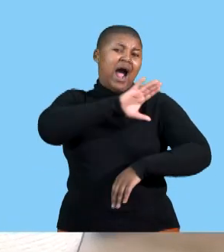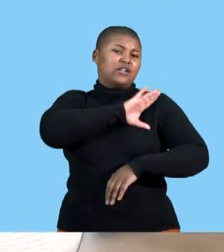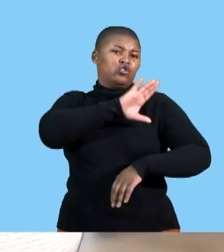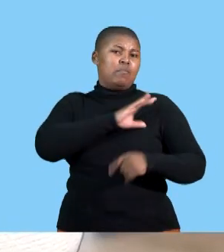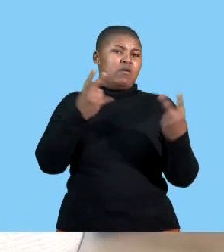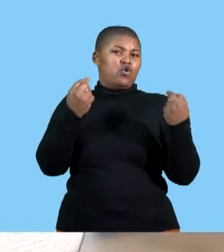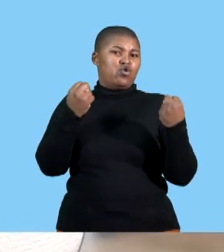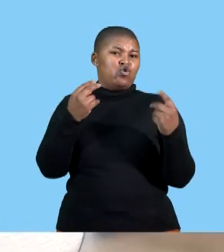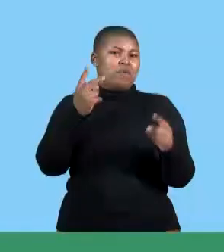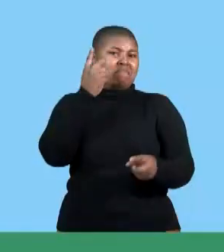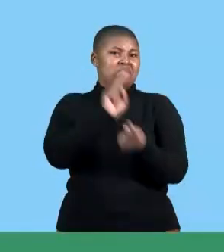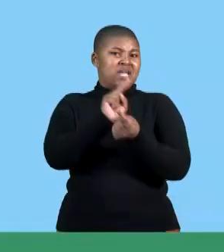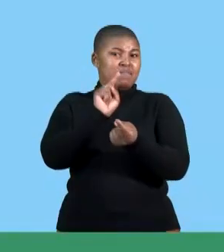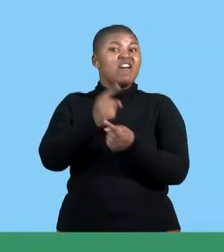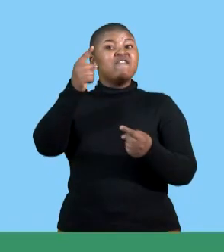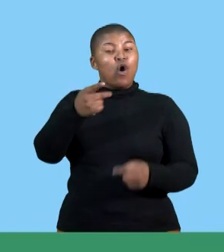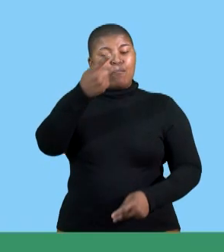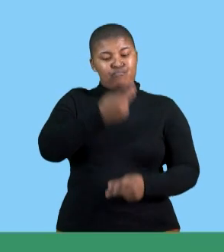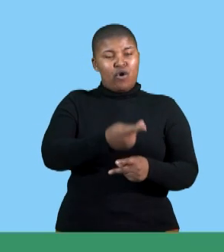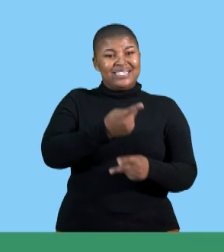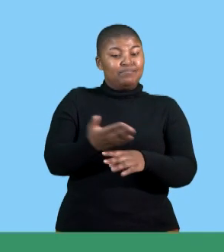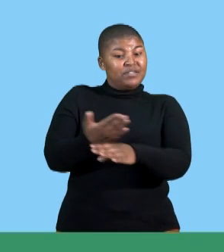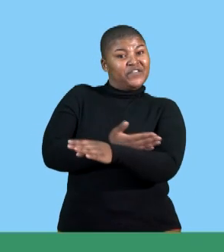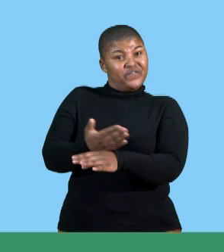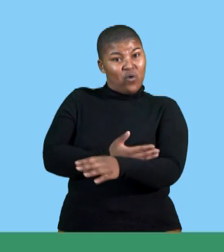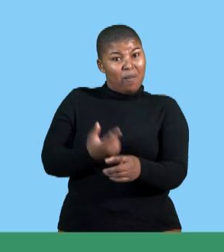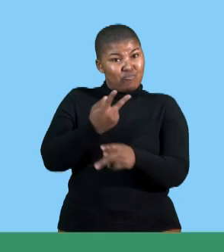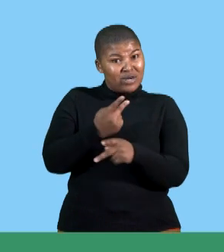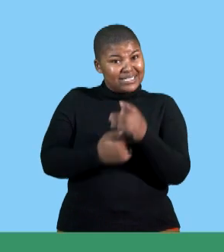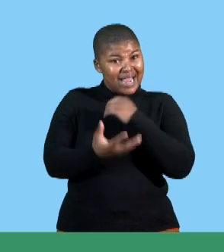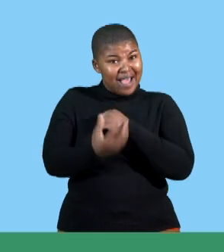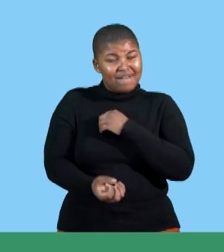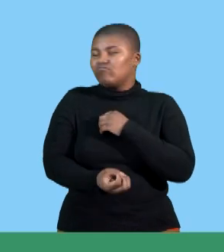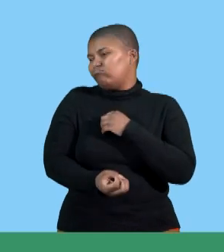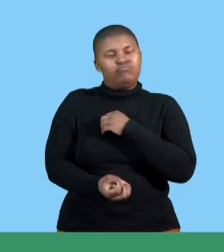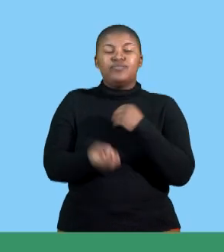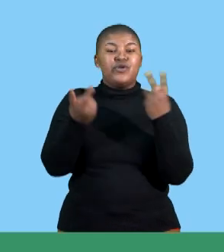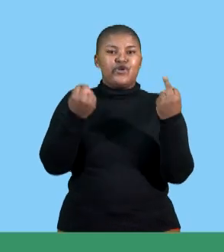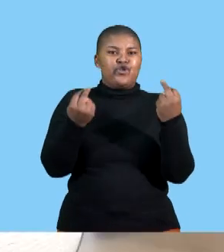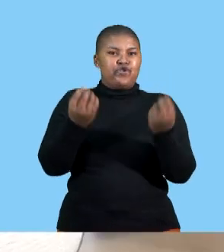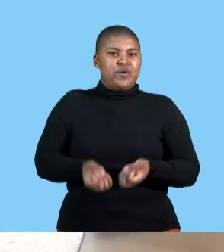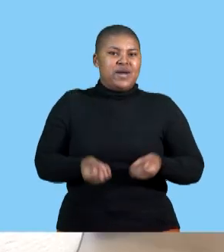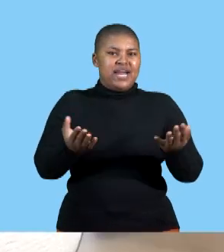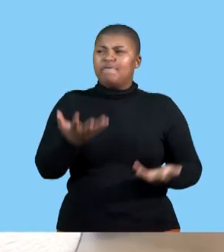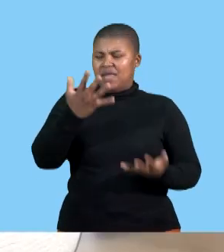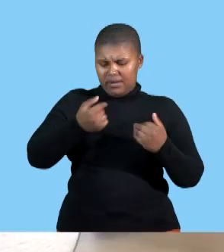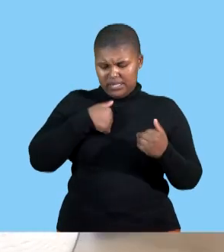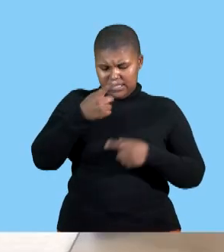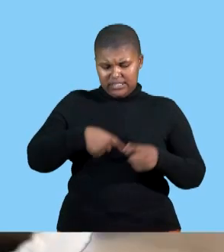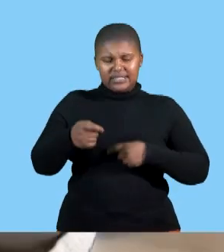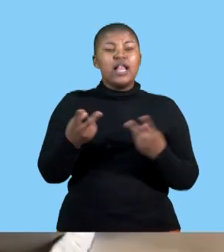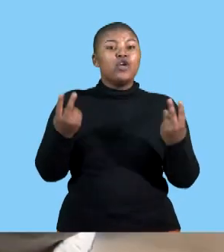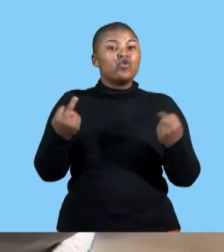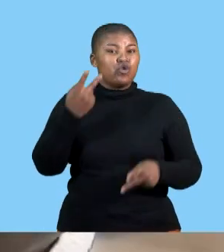new customers, basically new clients for their product that never existed before. Why? Because we are selling